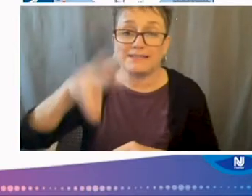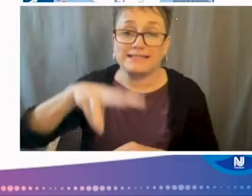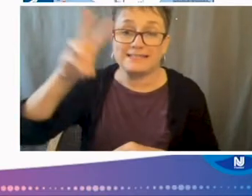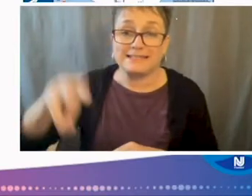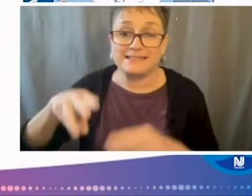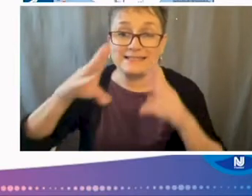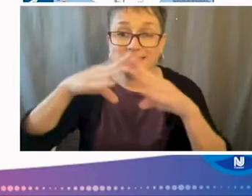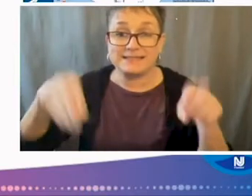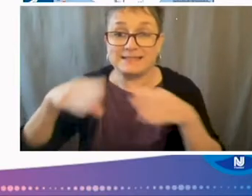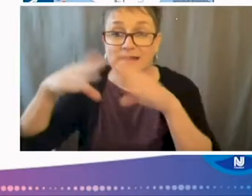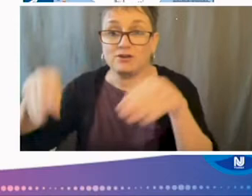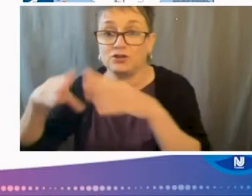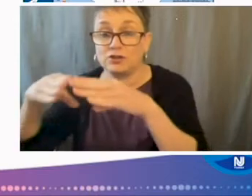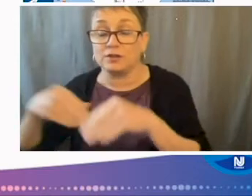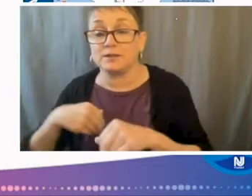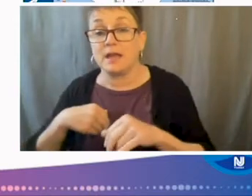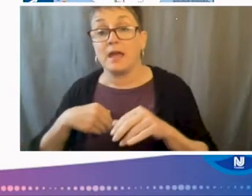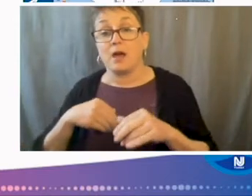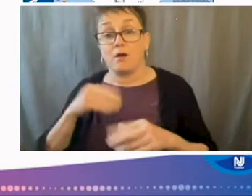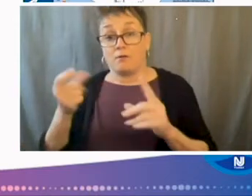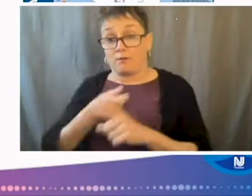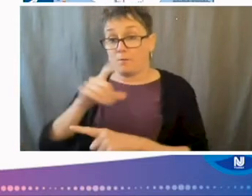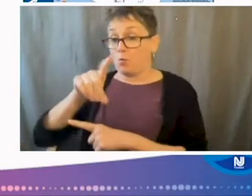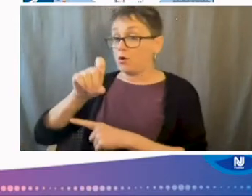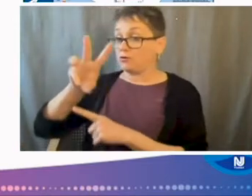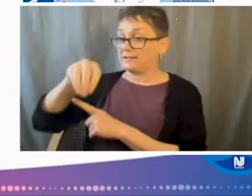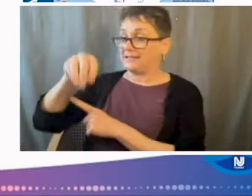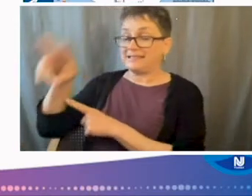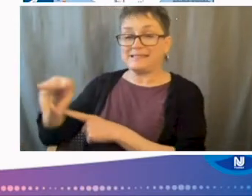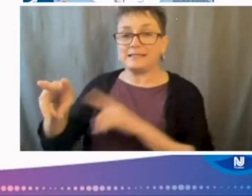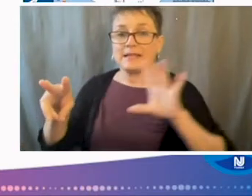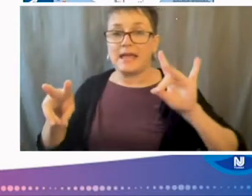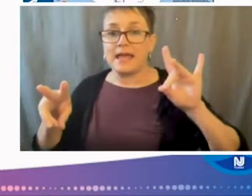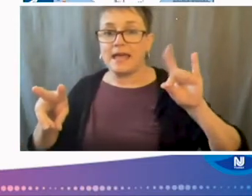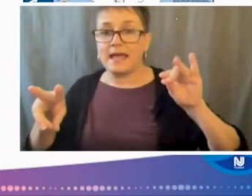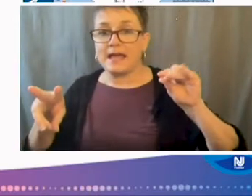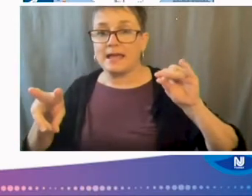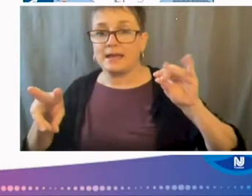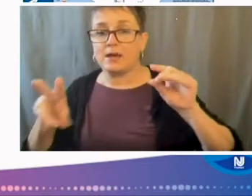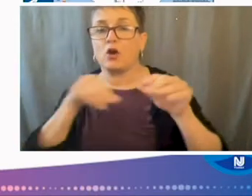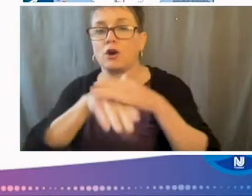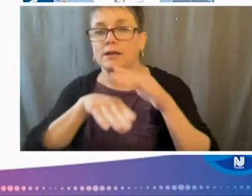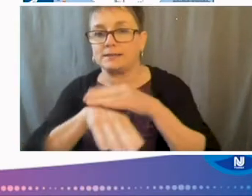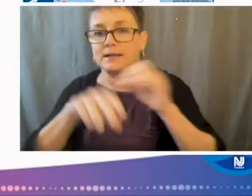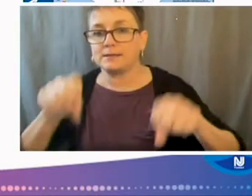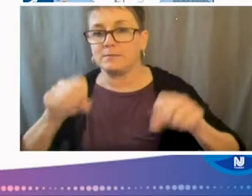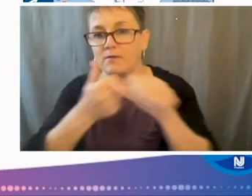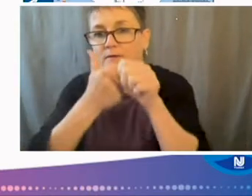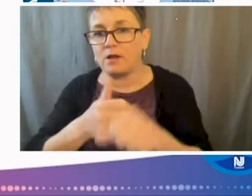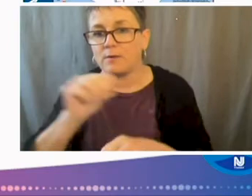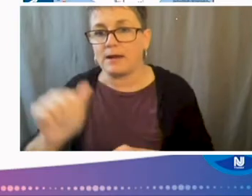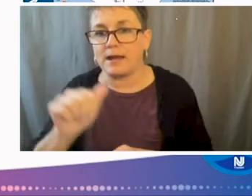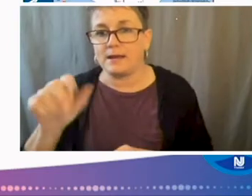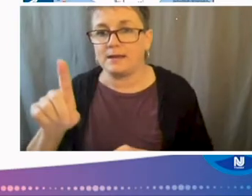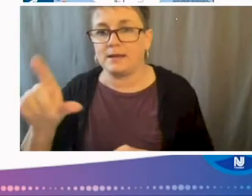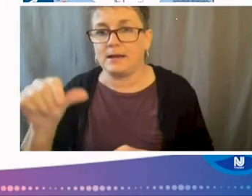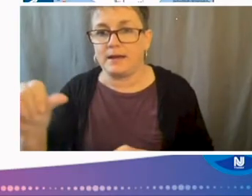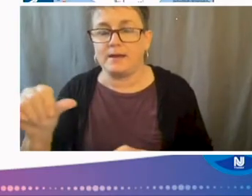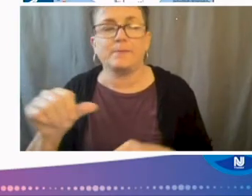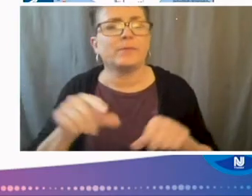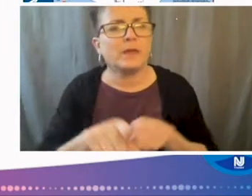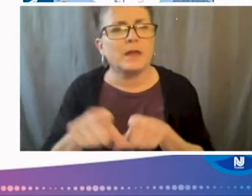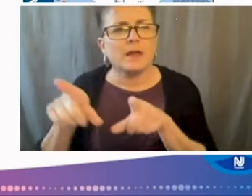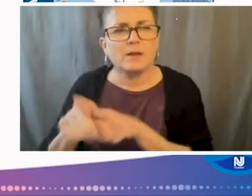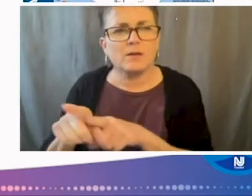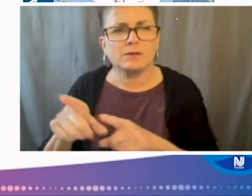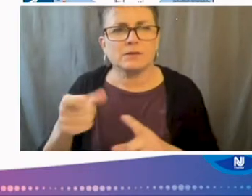stations are accessible under Americans with Disabilities Act requirements. And just anecdotally, about in the span of my career,